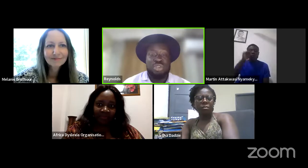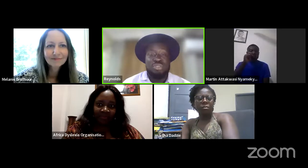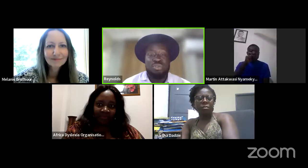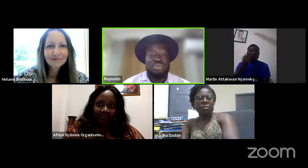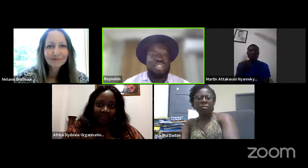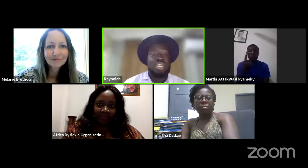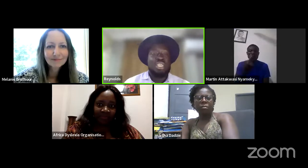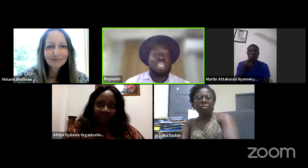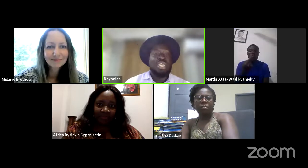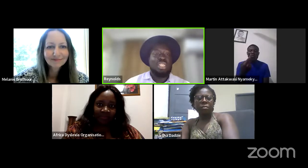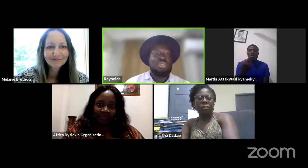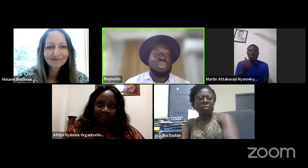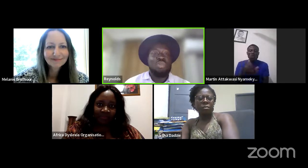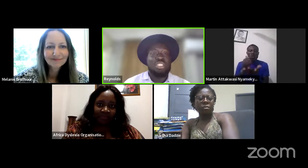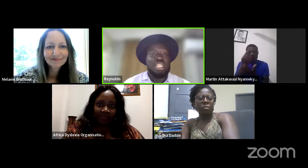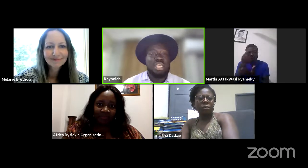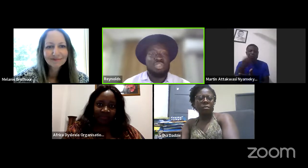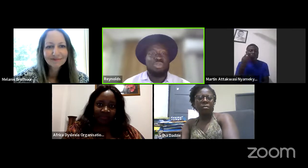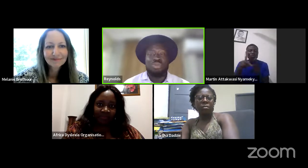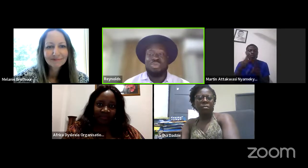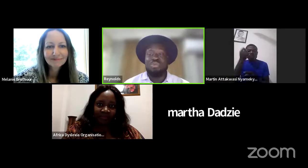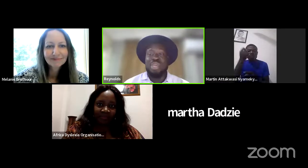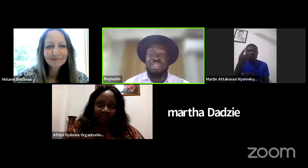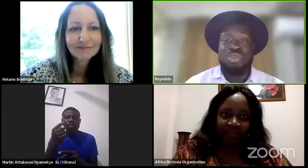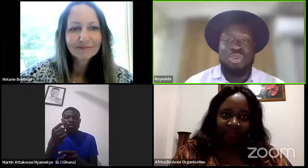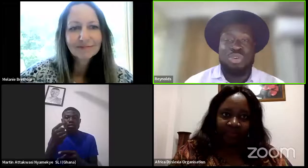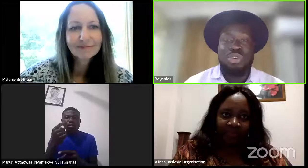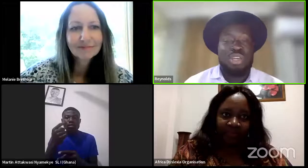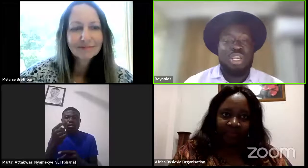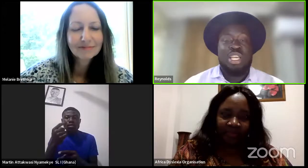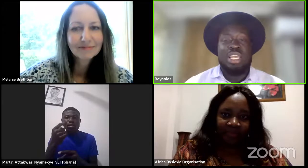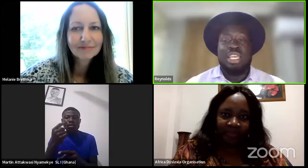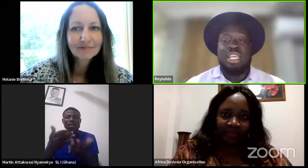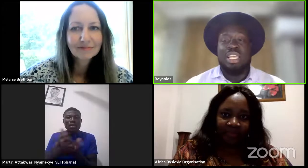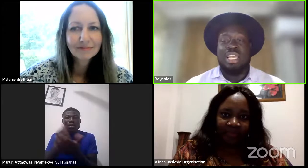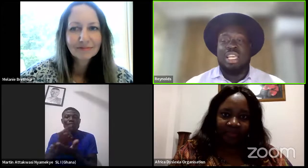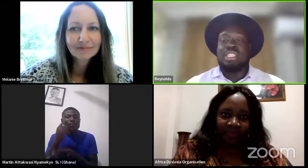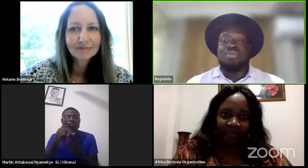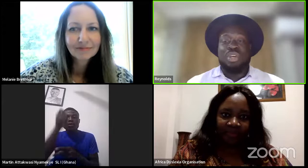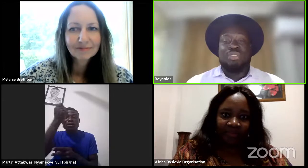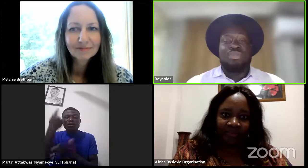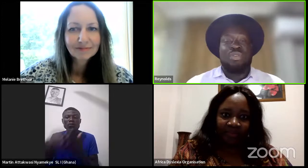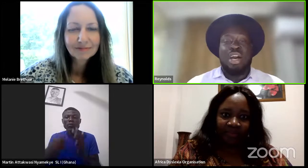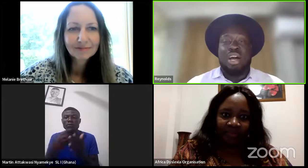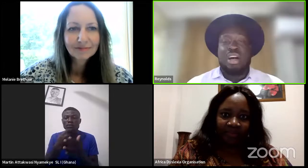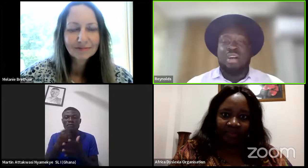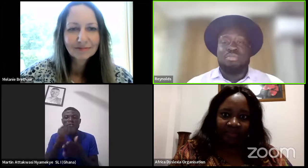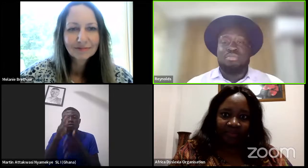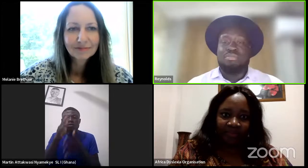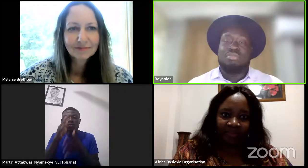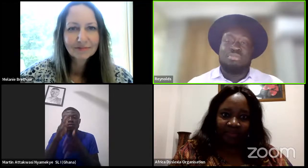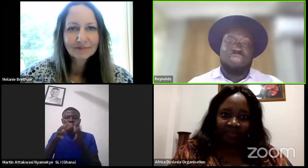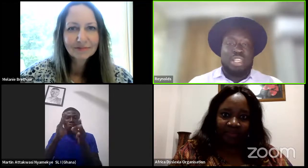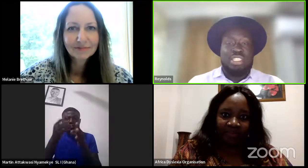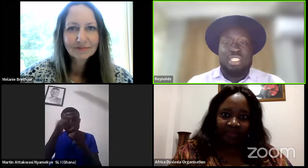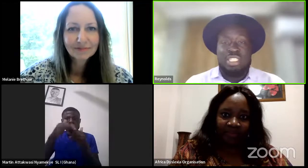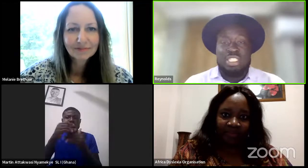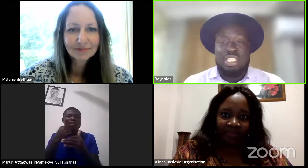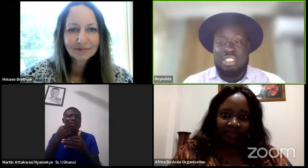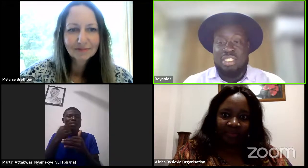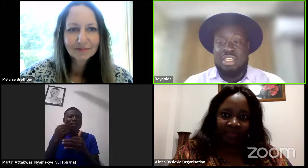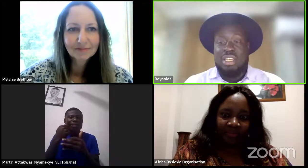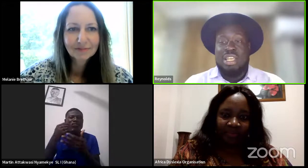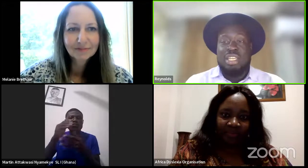been resourceful. He's always there to make sure he interprets for our brothers